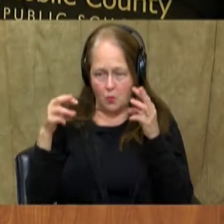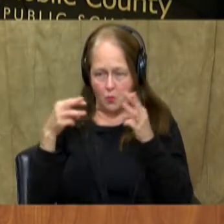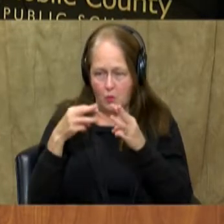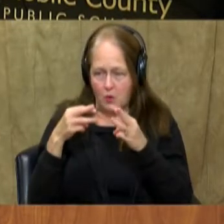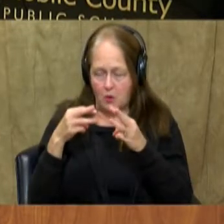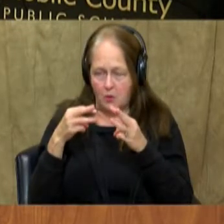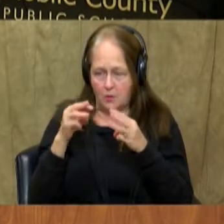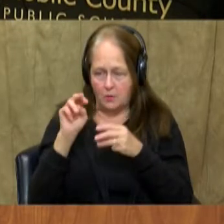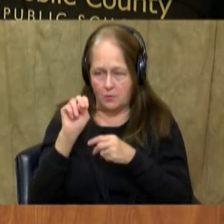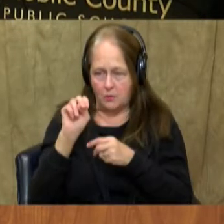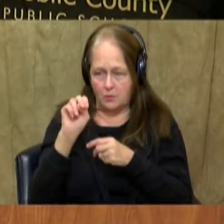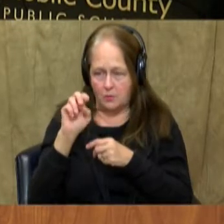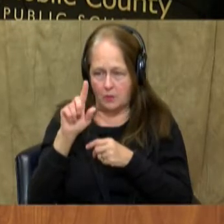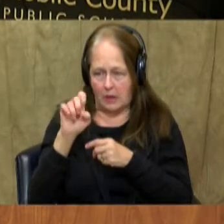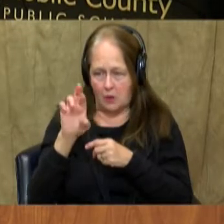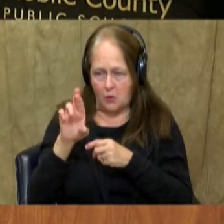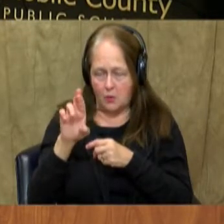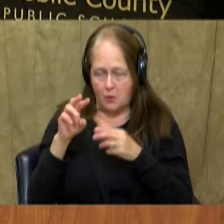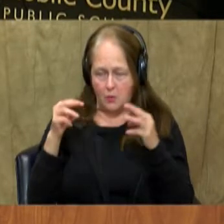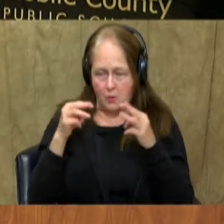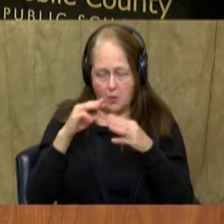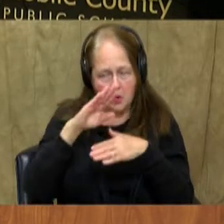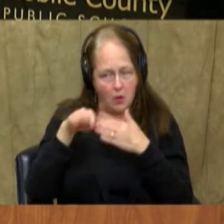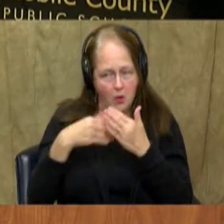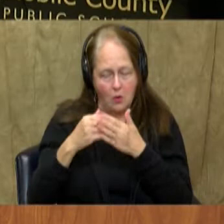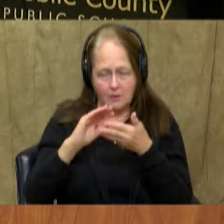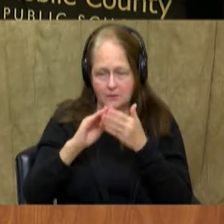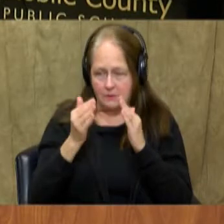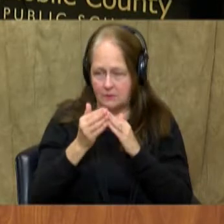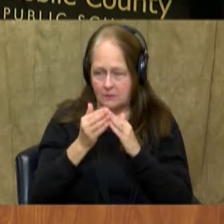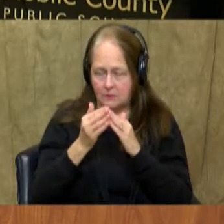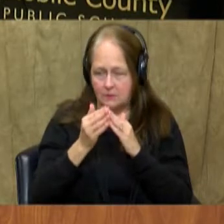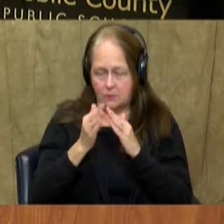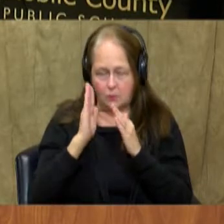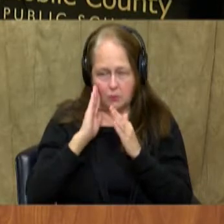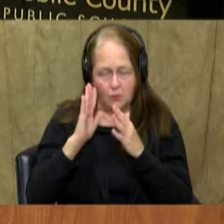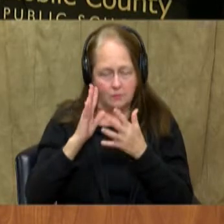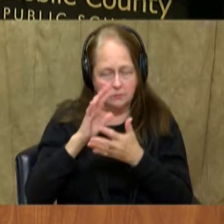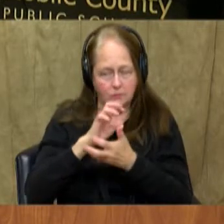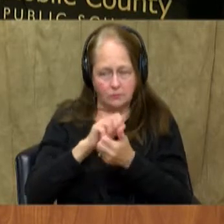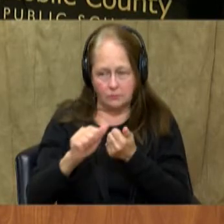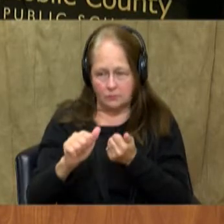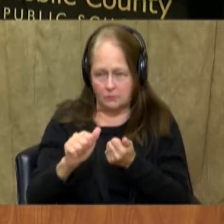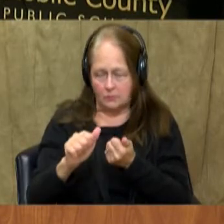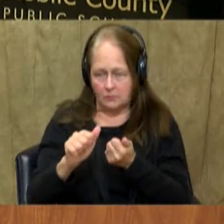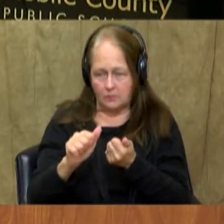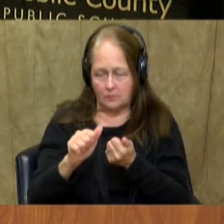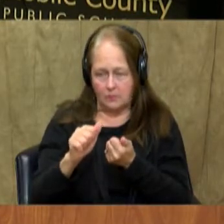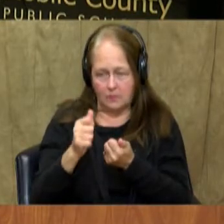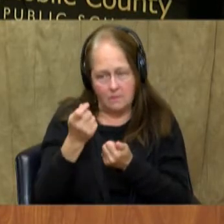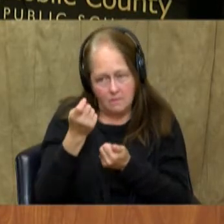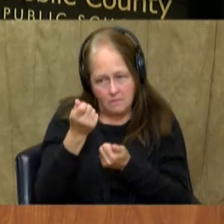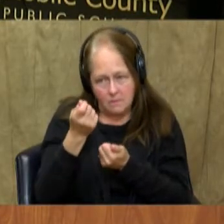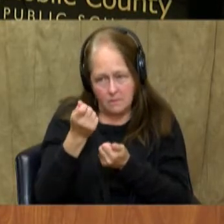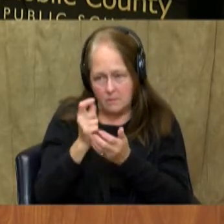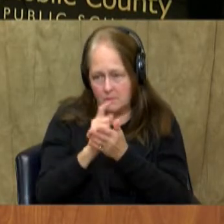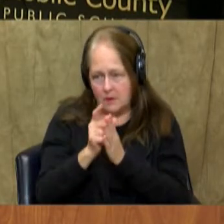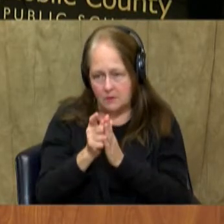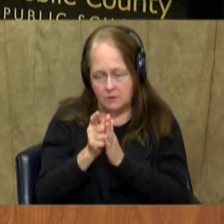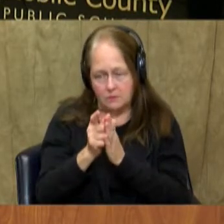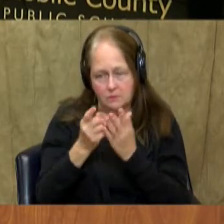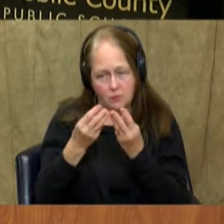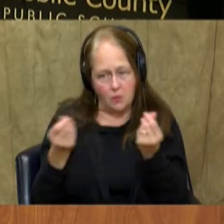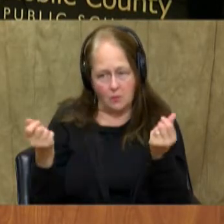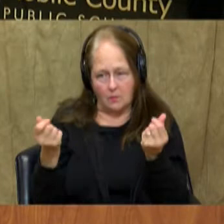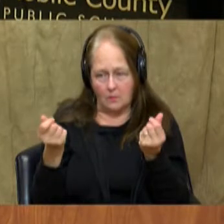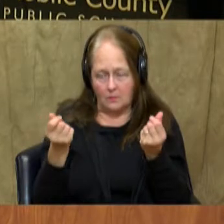all-out nuclear war, entire cities and populations could be destroyed in just a matter of minutes.